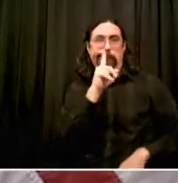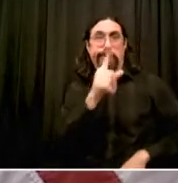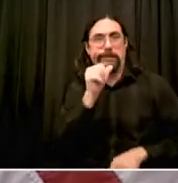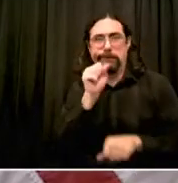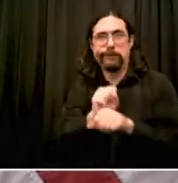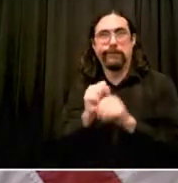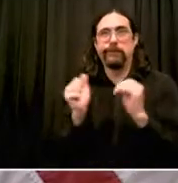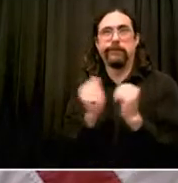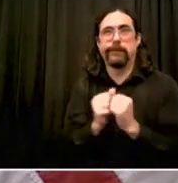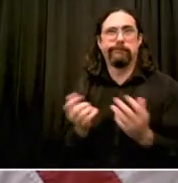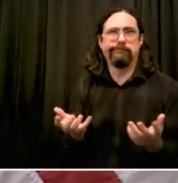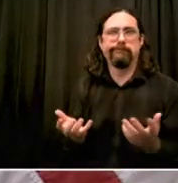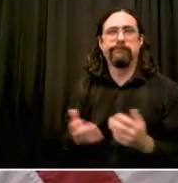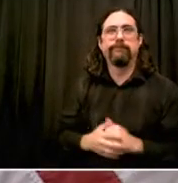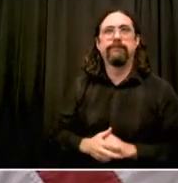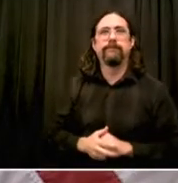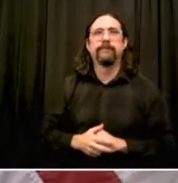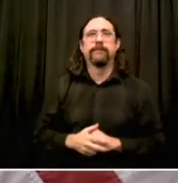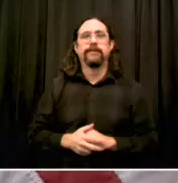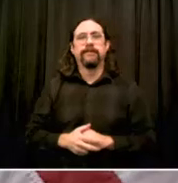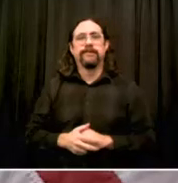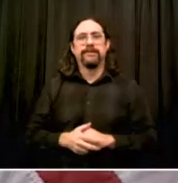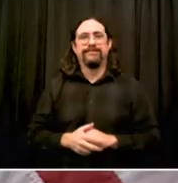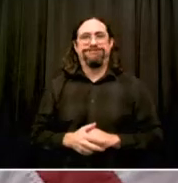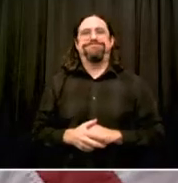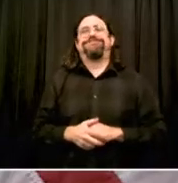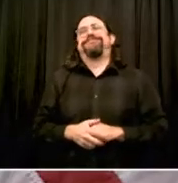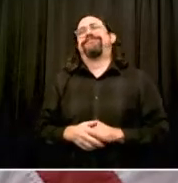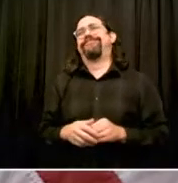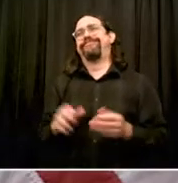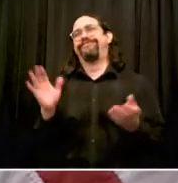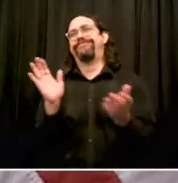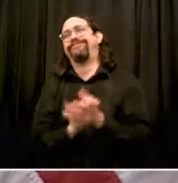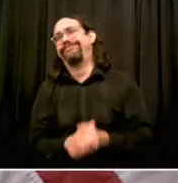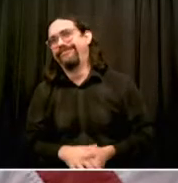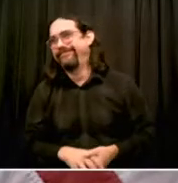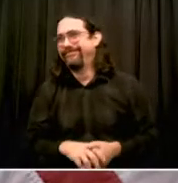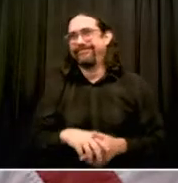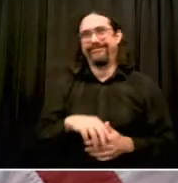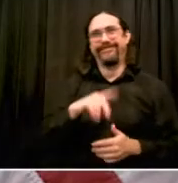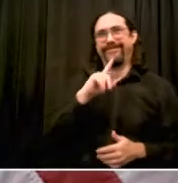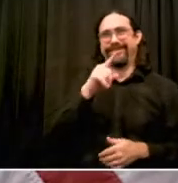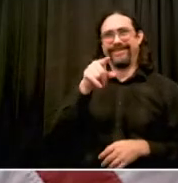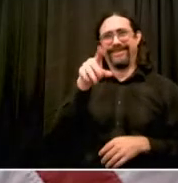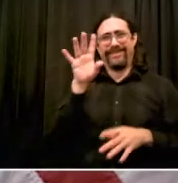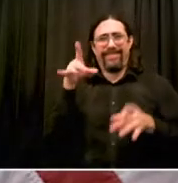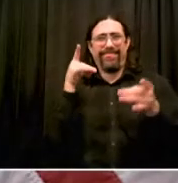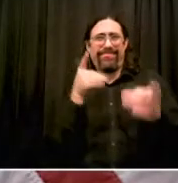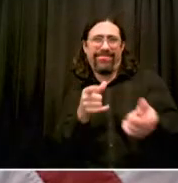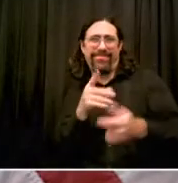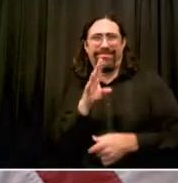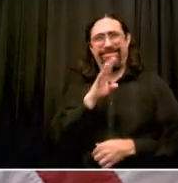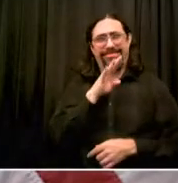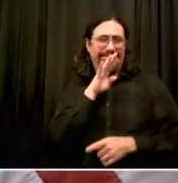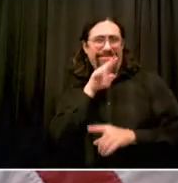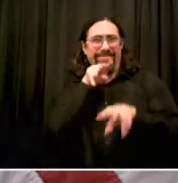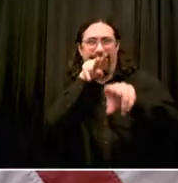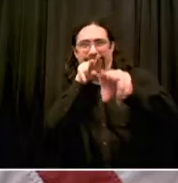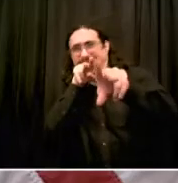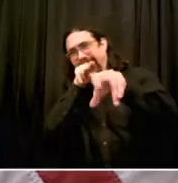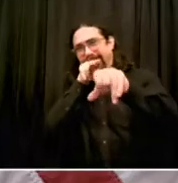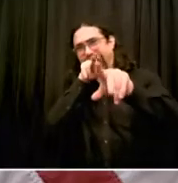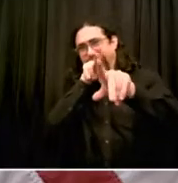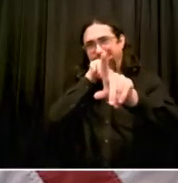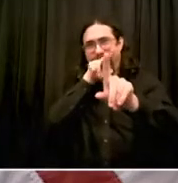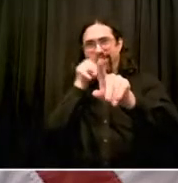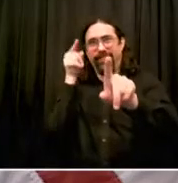in what different politicians say. I just don't. It kind of connects back to Henry's question. This is now about